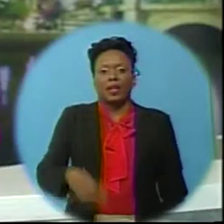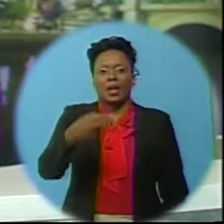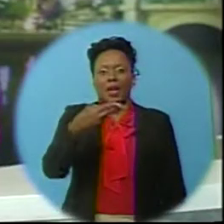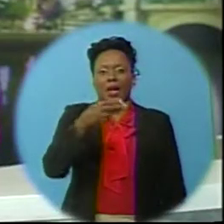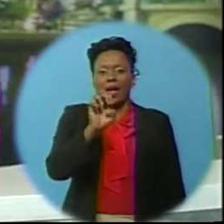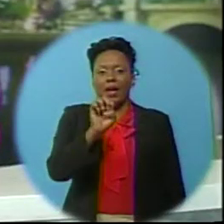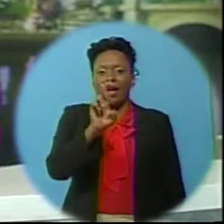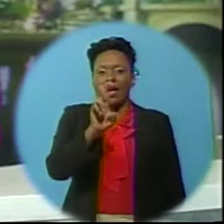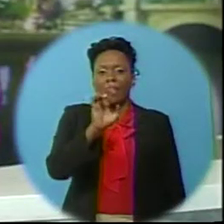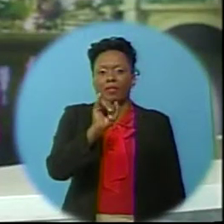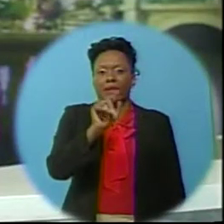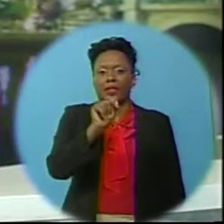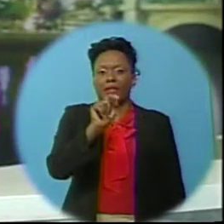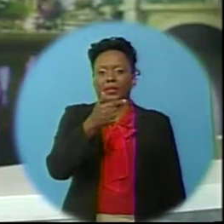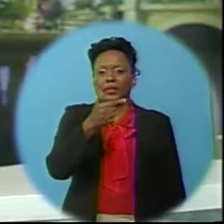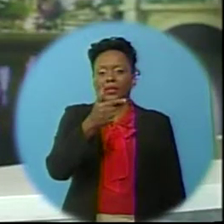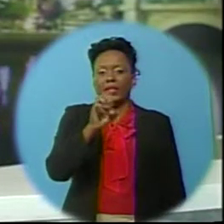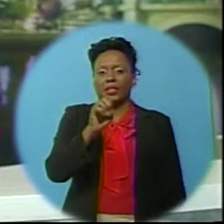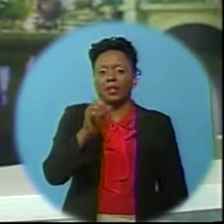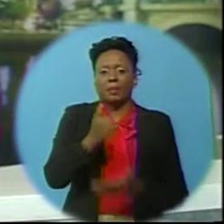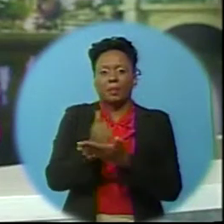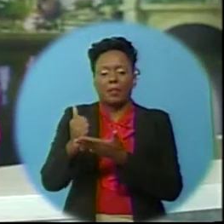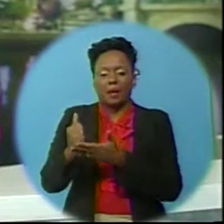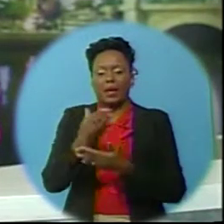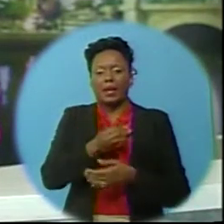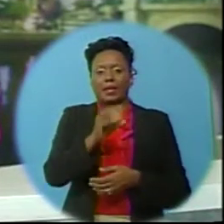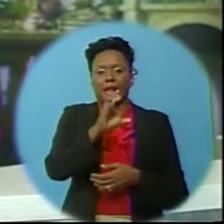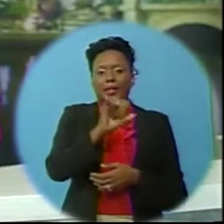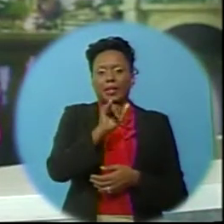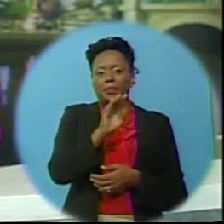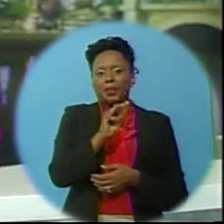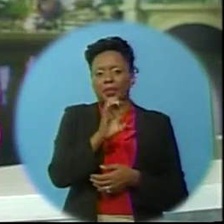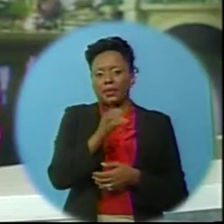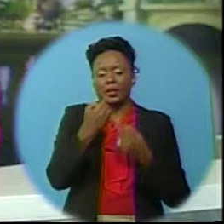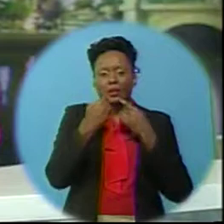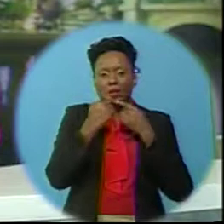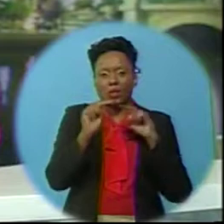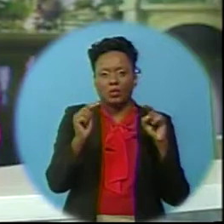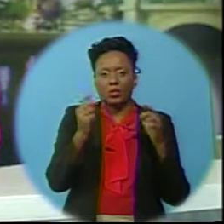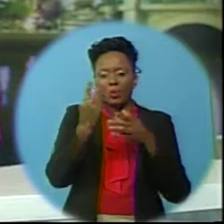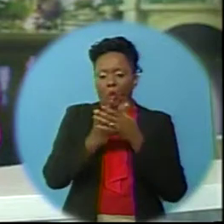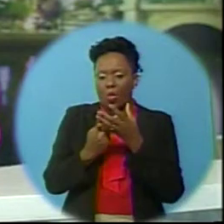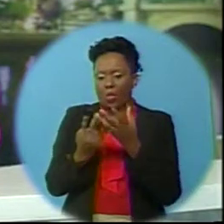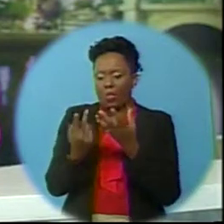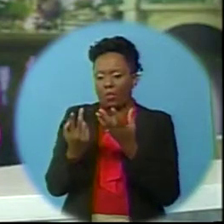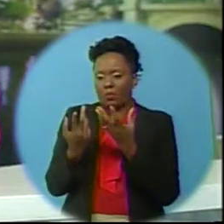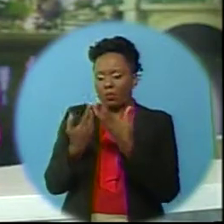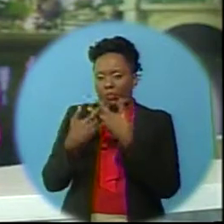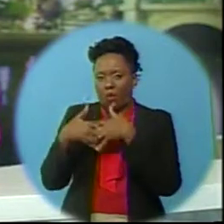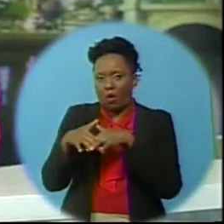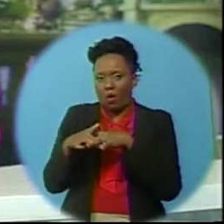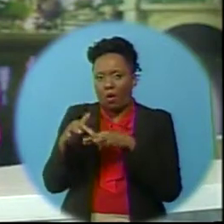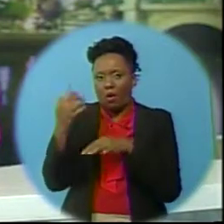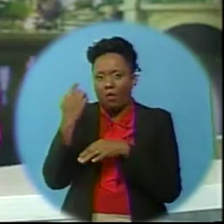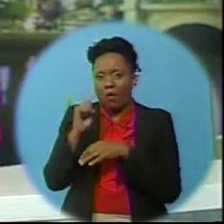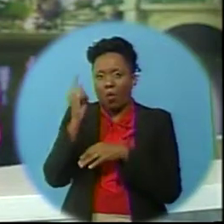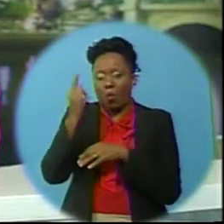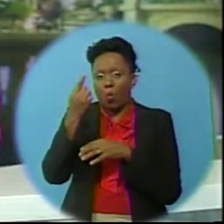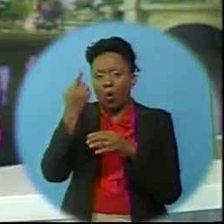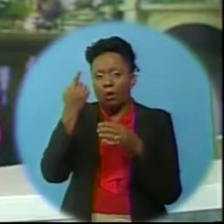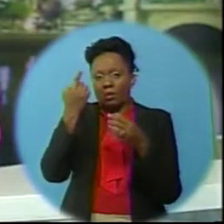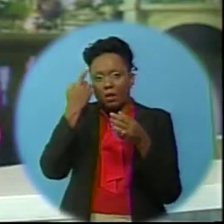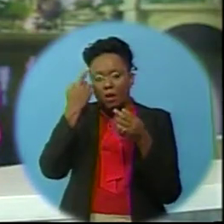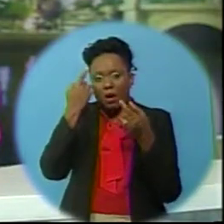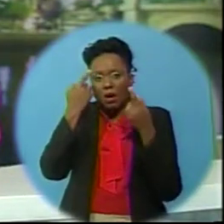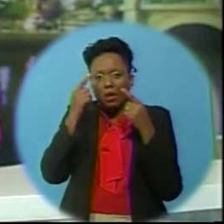Heritage Bank and CIBC First Caribbean International Bank have announced they've entered into an agreement. It will see Heritage Bank